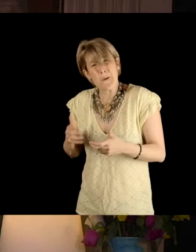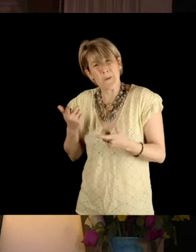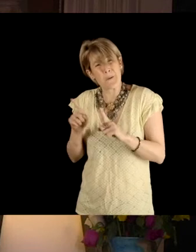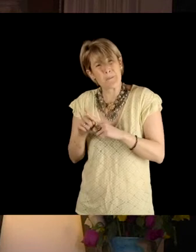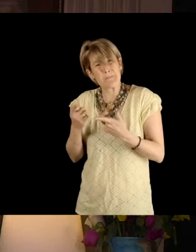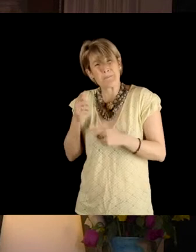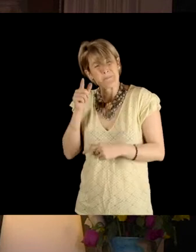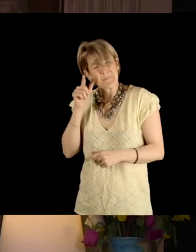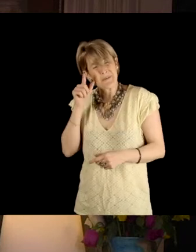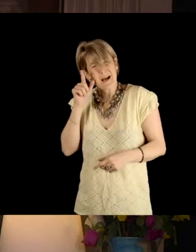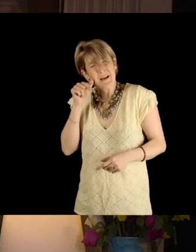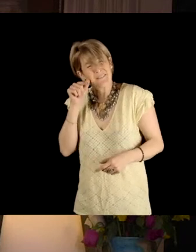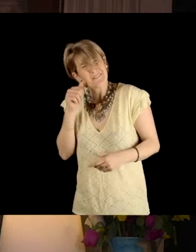it.